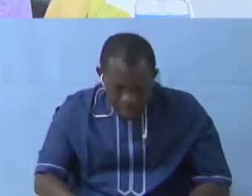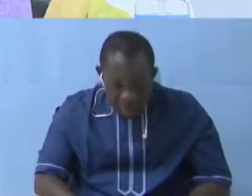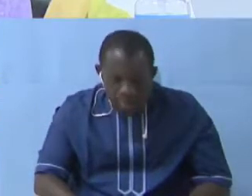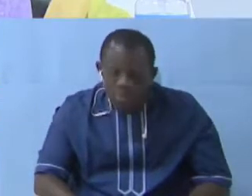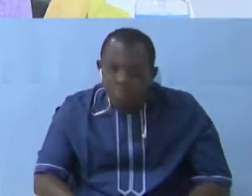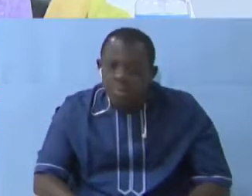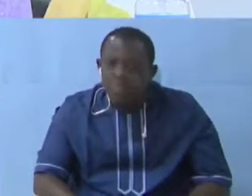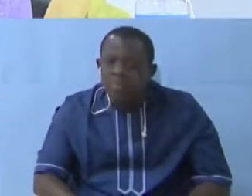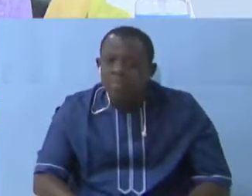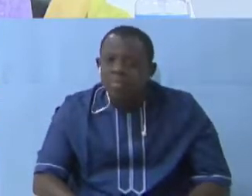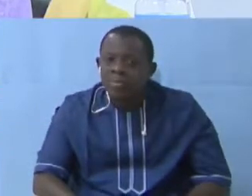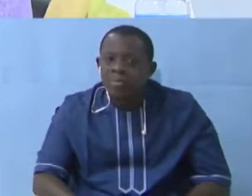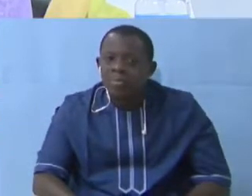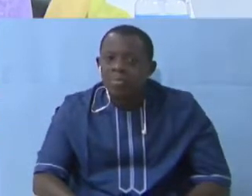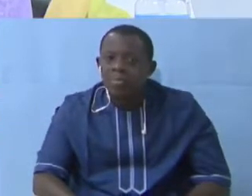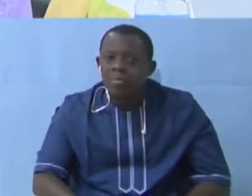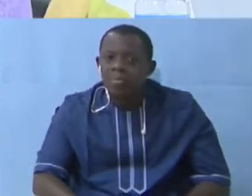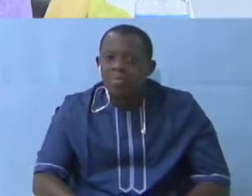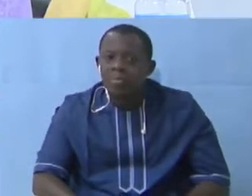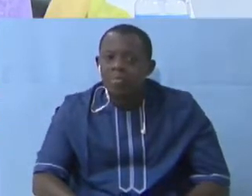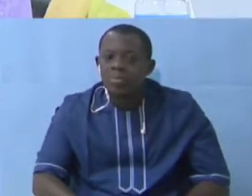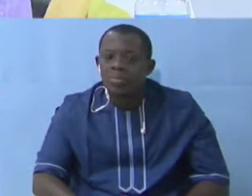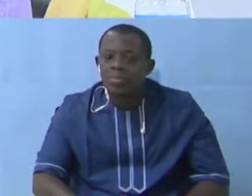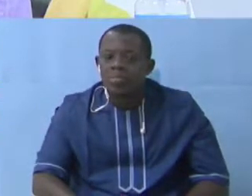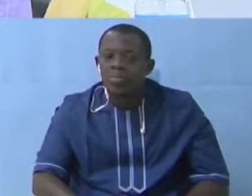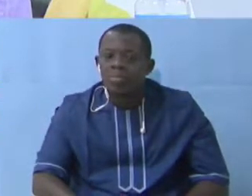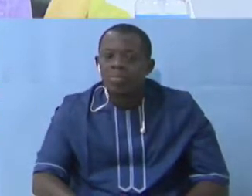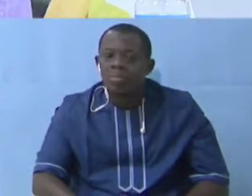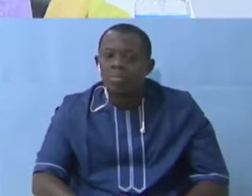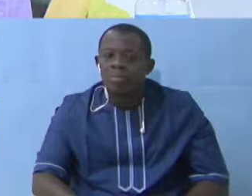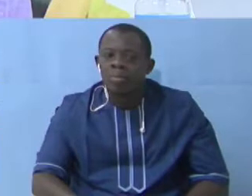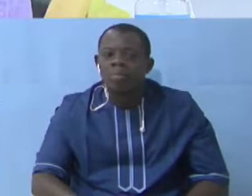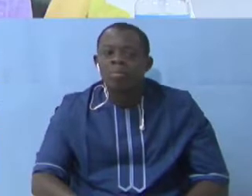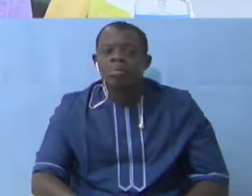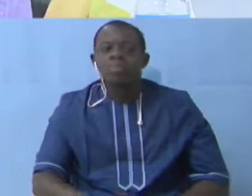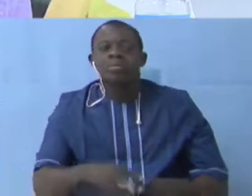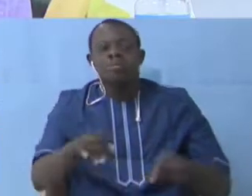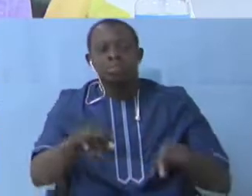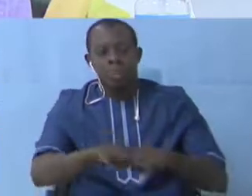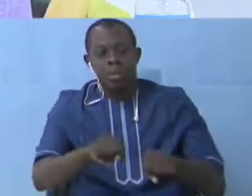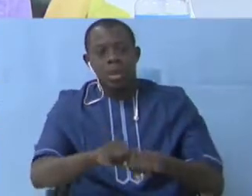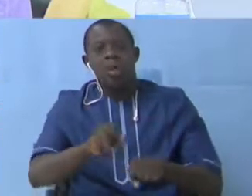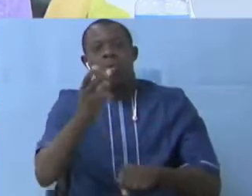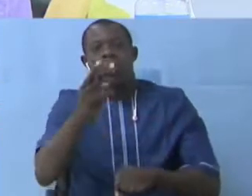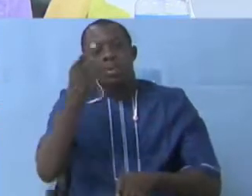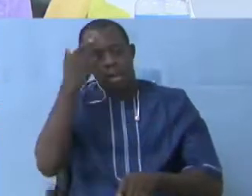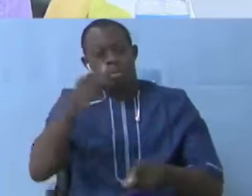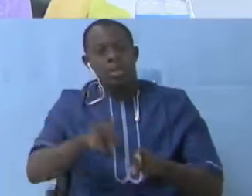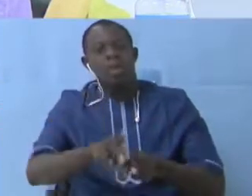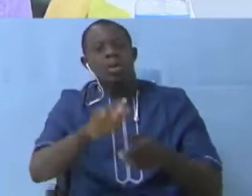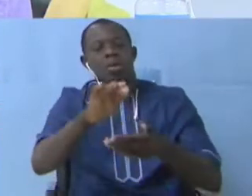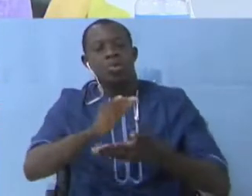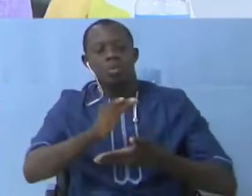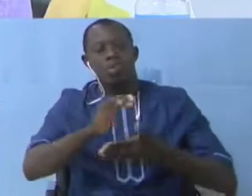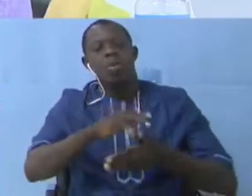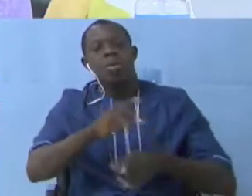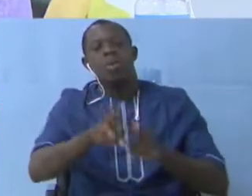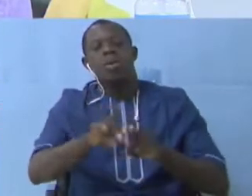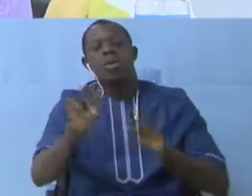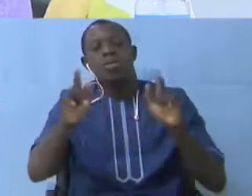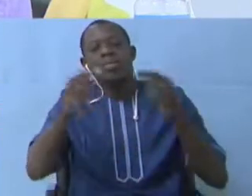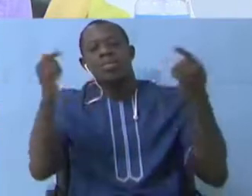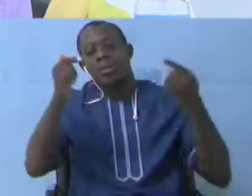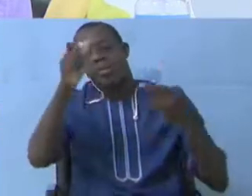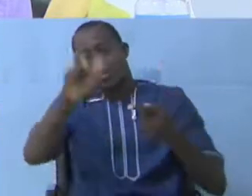will host all his opponents and support them. Sénégal nag daf dee jël ñi nga xam ne ñoo koy dinga